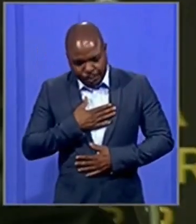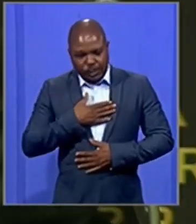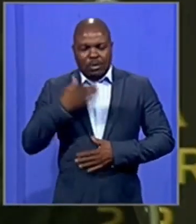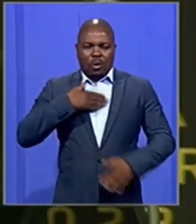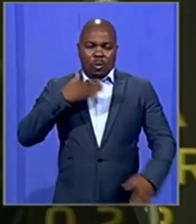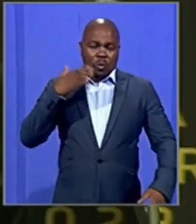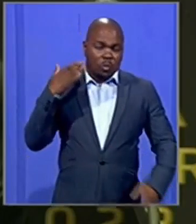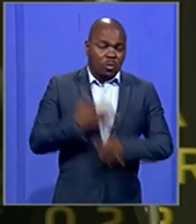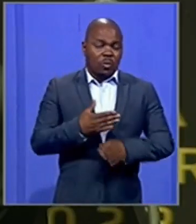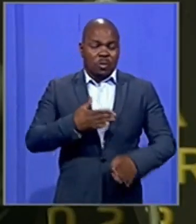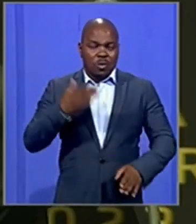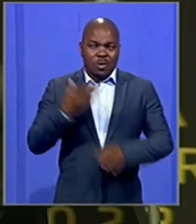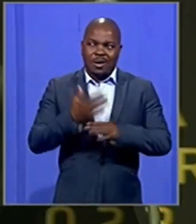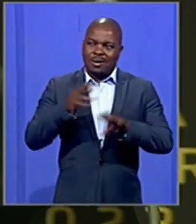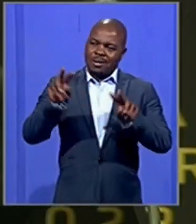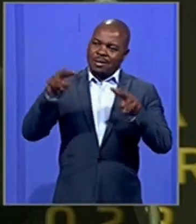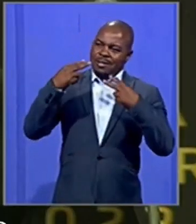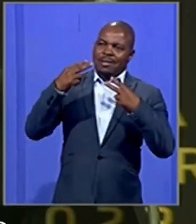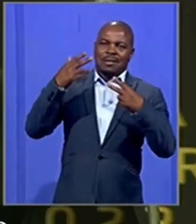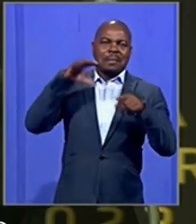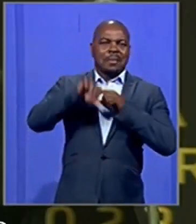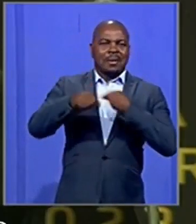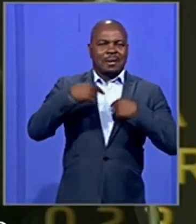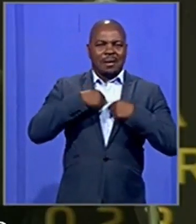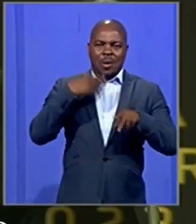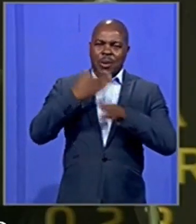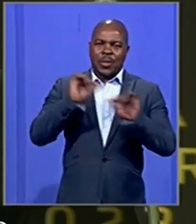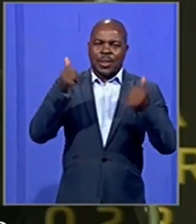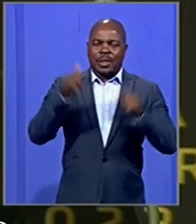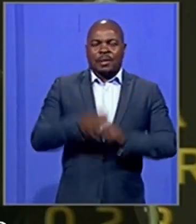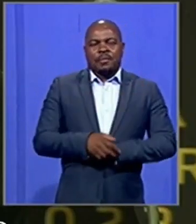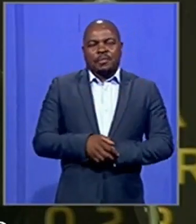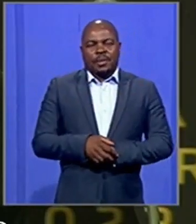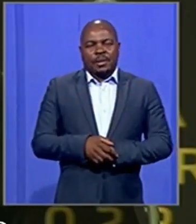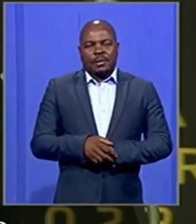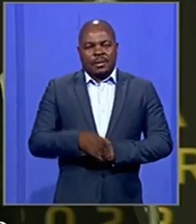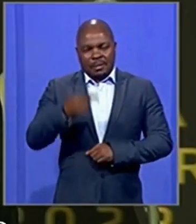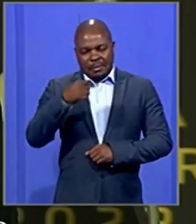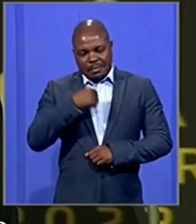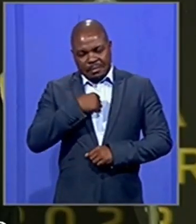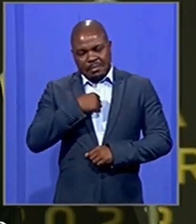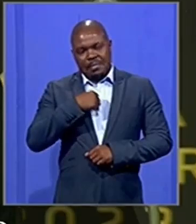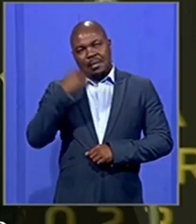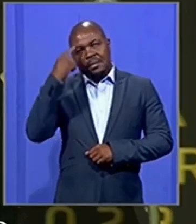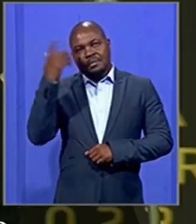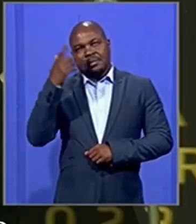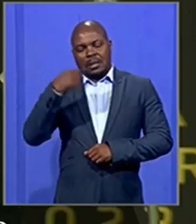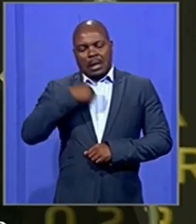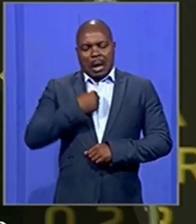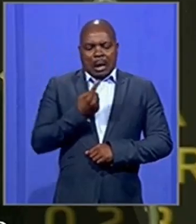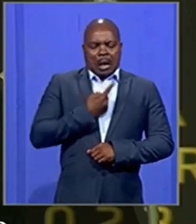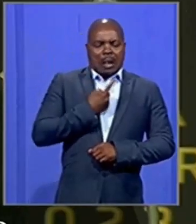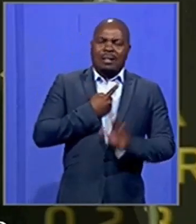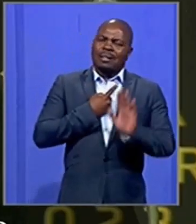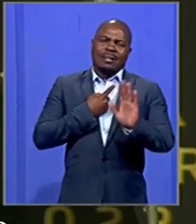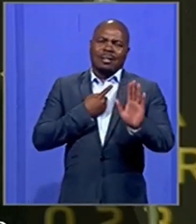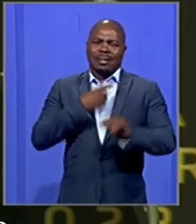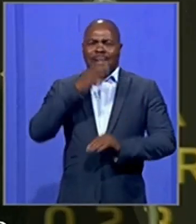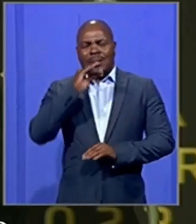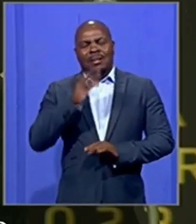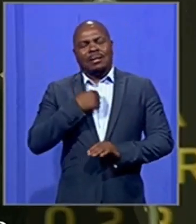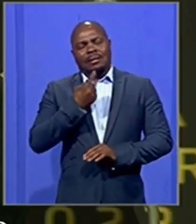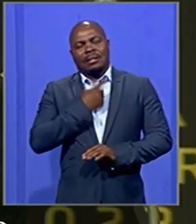has been seen. I think without me individualizing myself. It